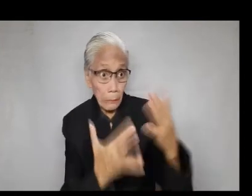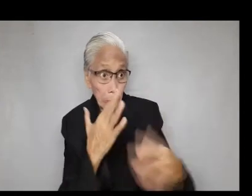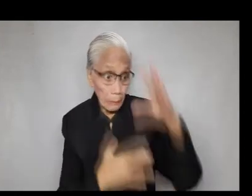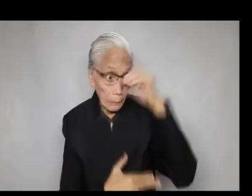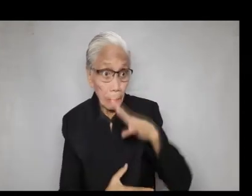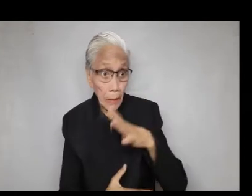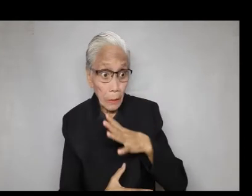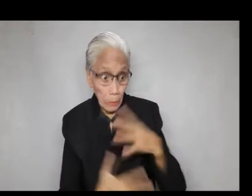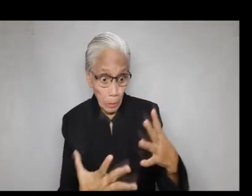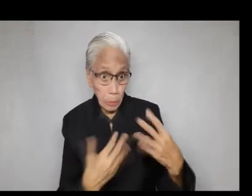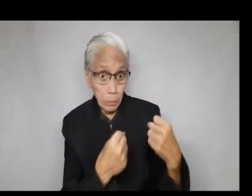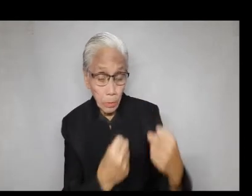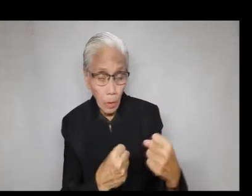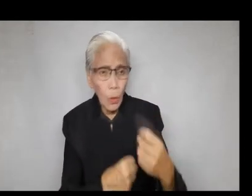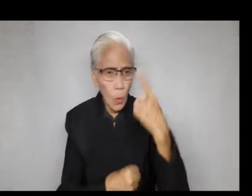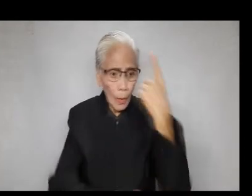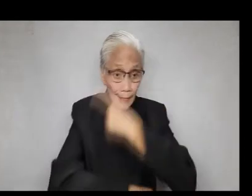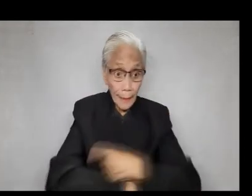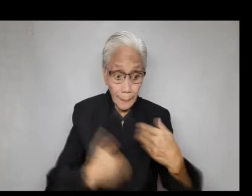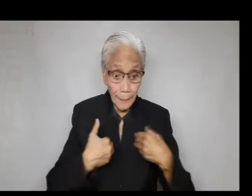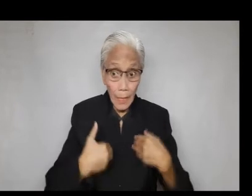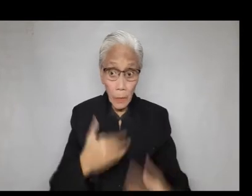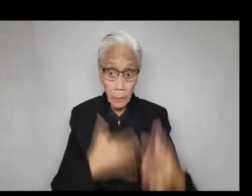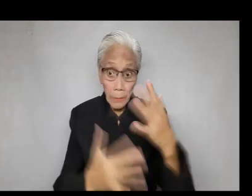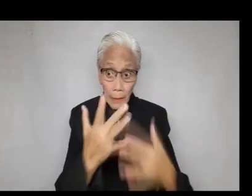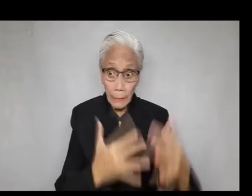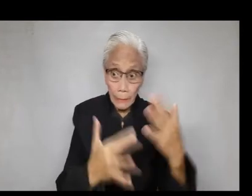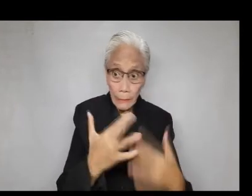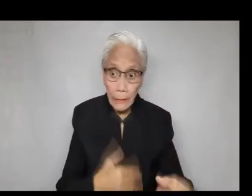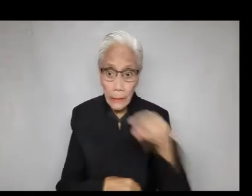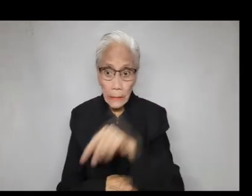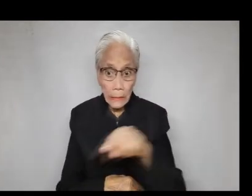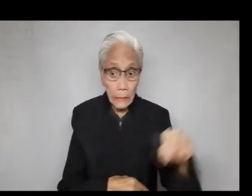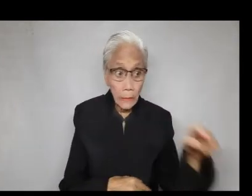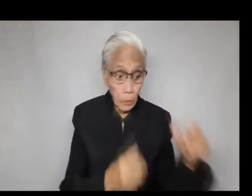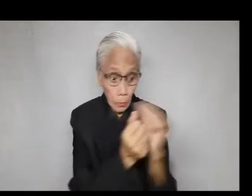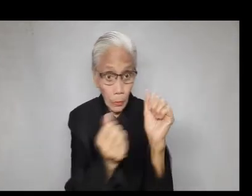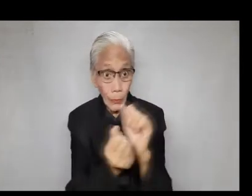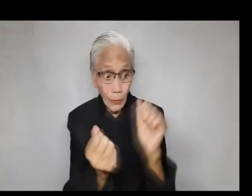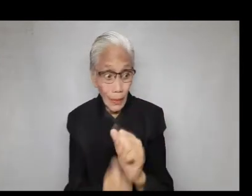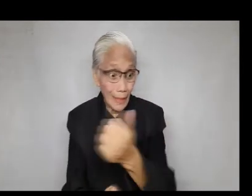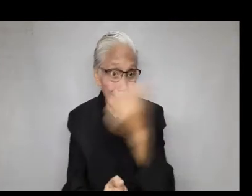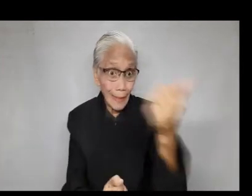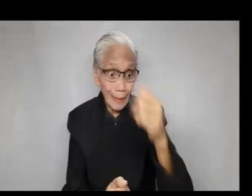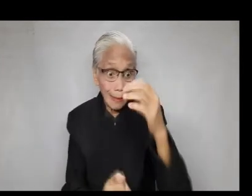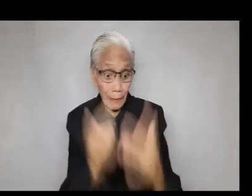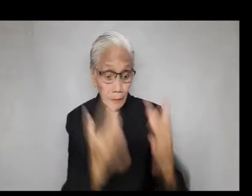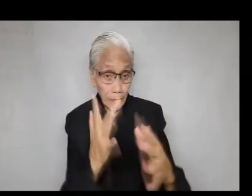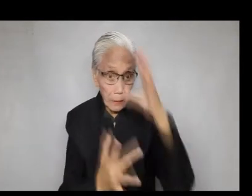tough. There was a fire one day, and the fireman charged to the scene of the fire with his fellow firemen and heavy